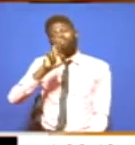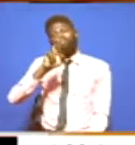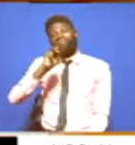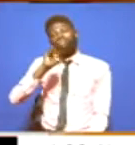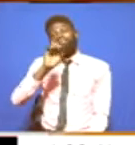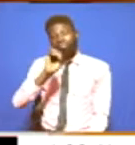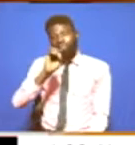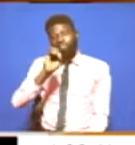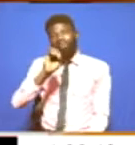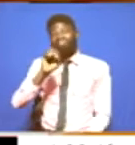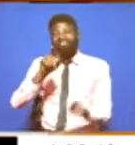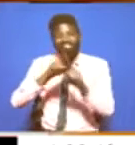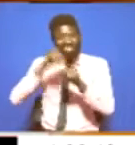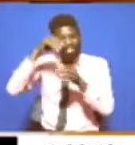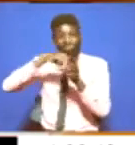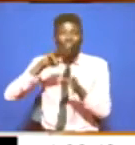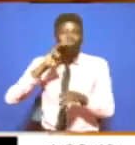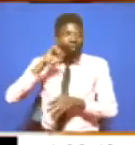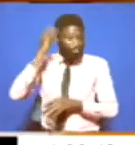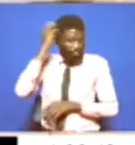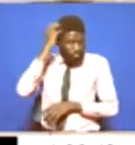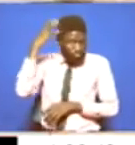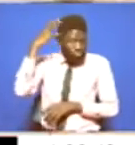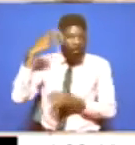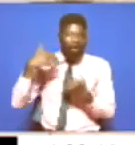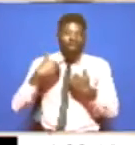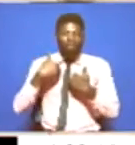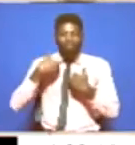forming around parts of her son's head.